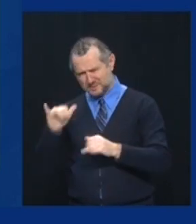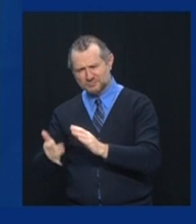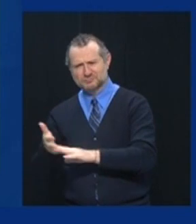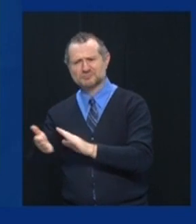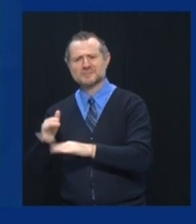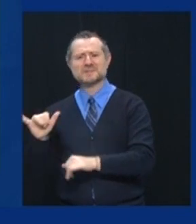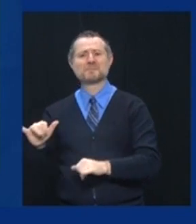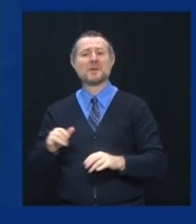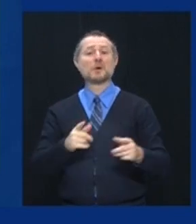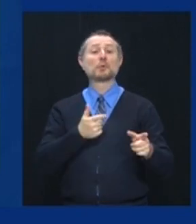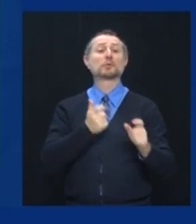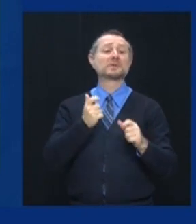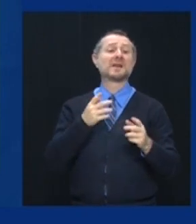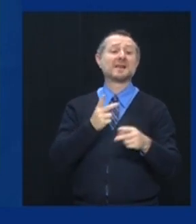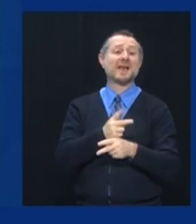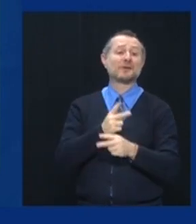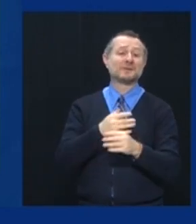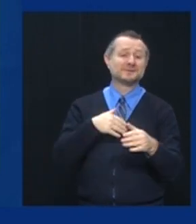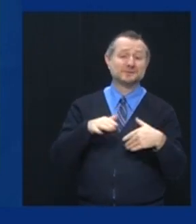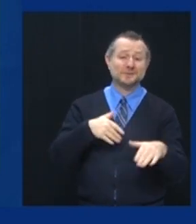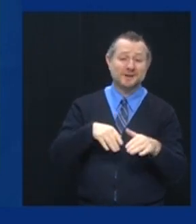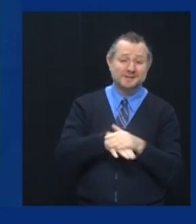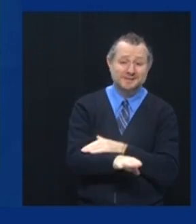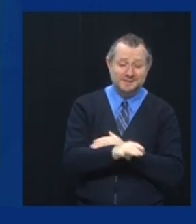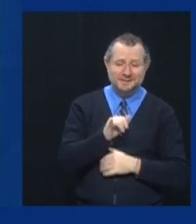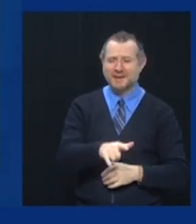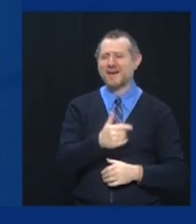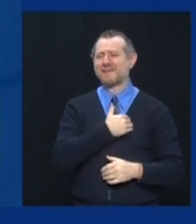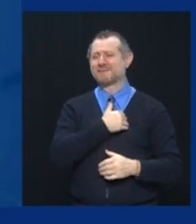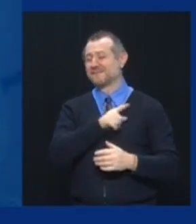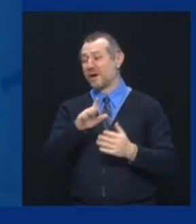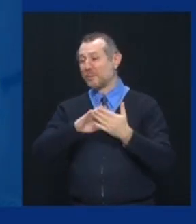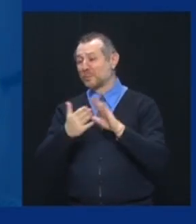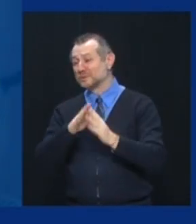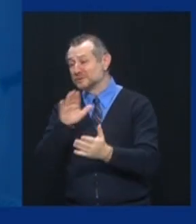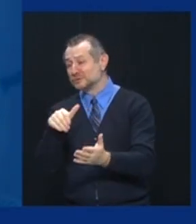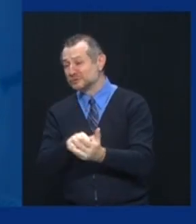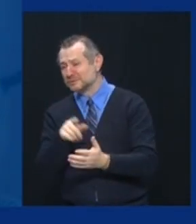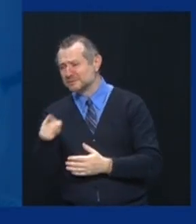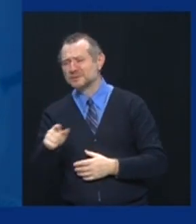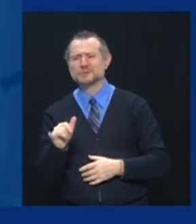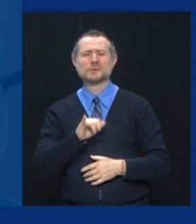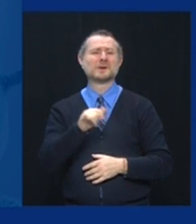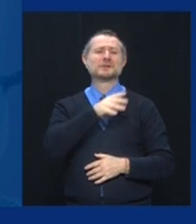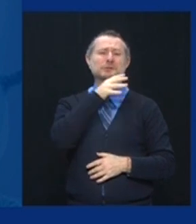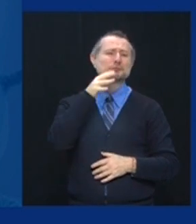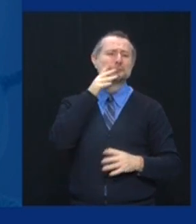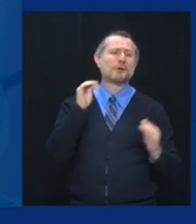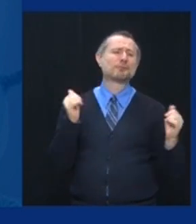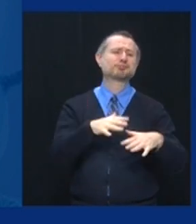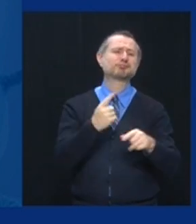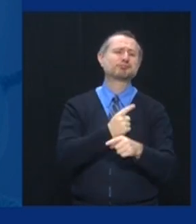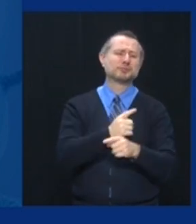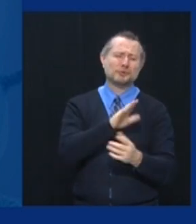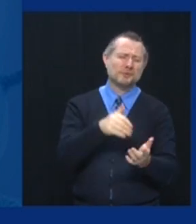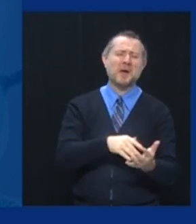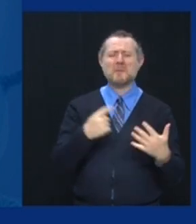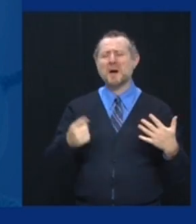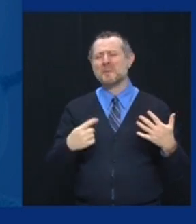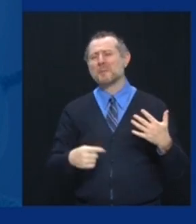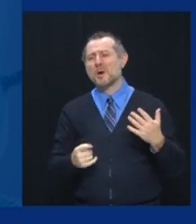it, then community centers, rural centers, et cetera. We've signed